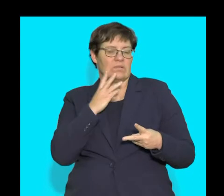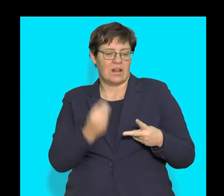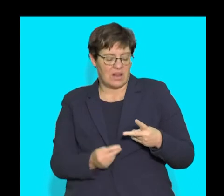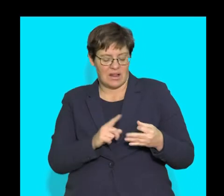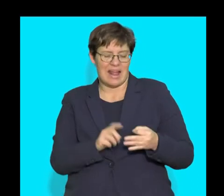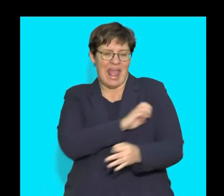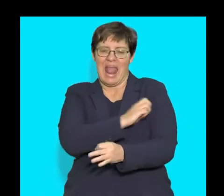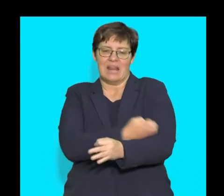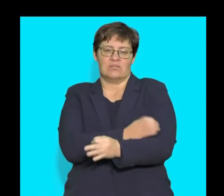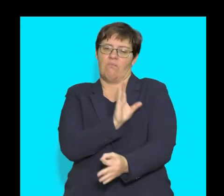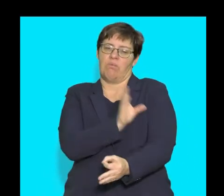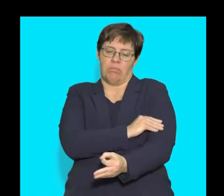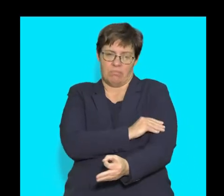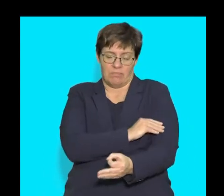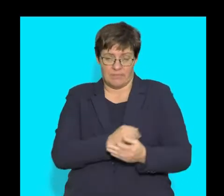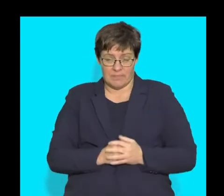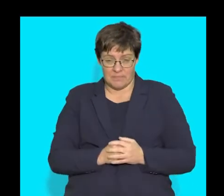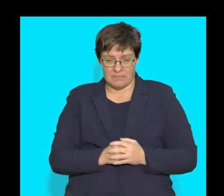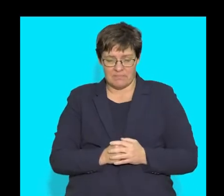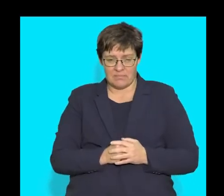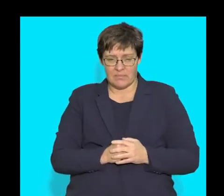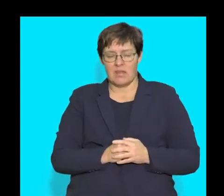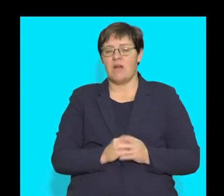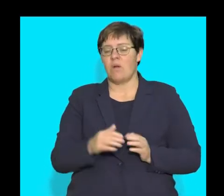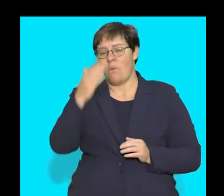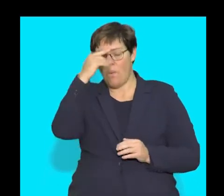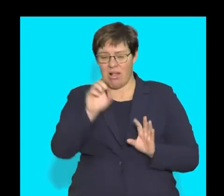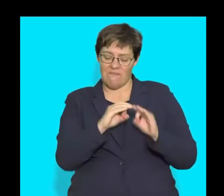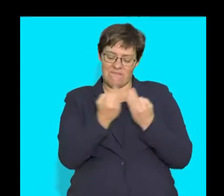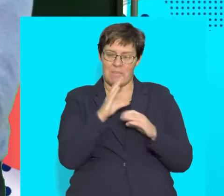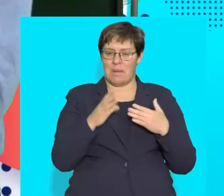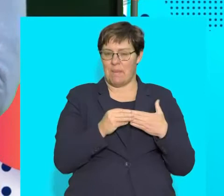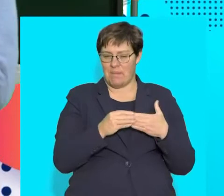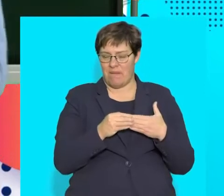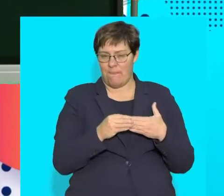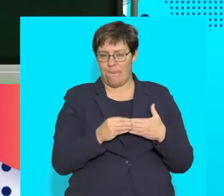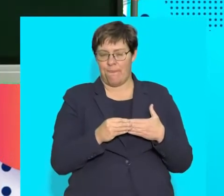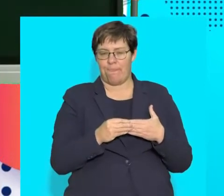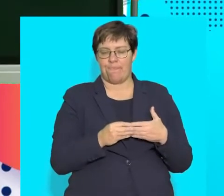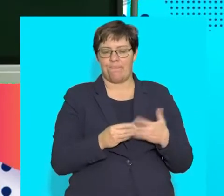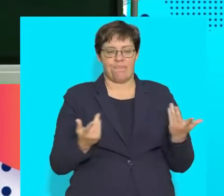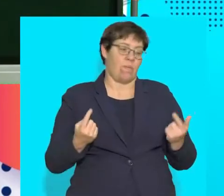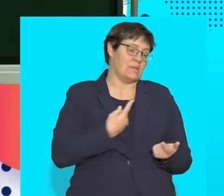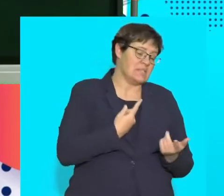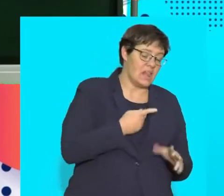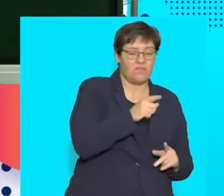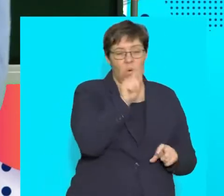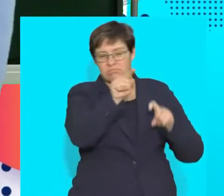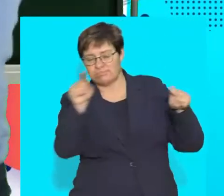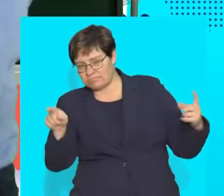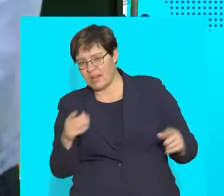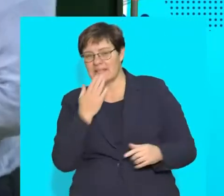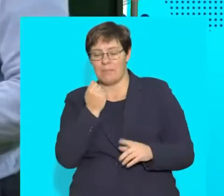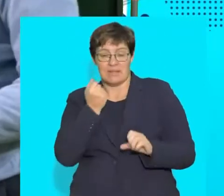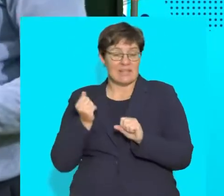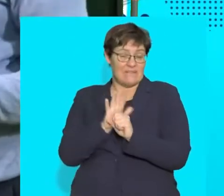of energy. Let's try and unpack that. So if you know of a family member or relative, or you yourself are affected by